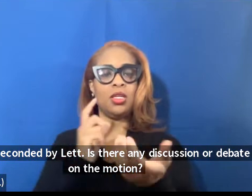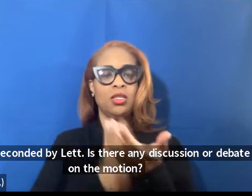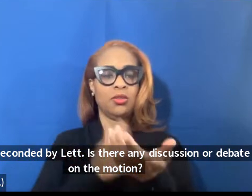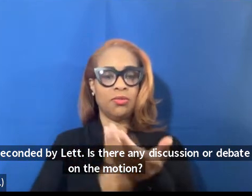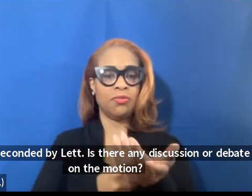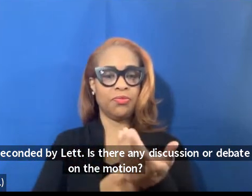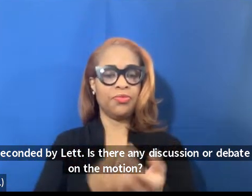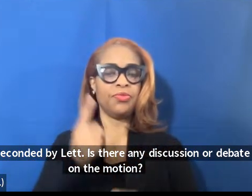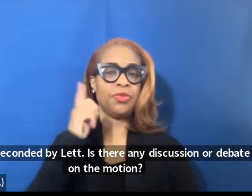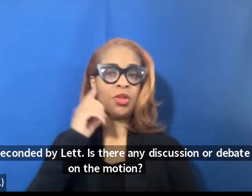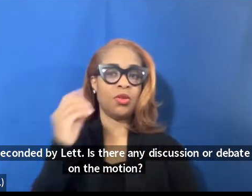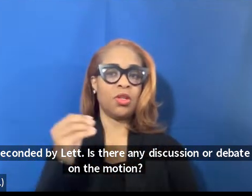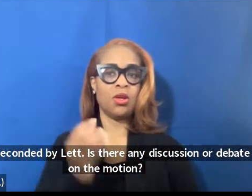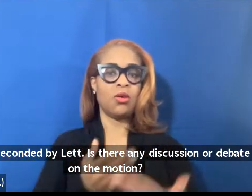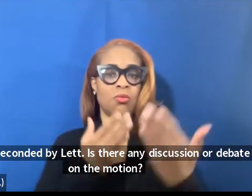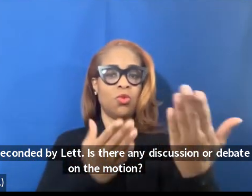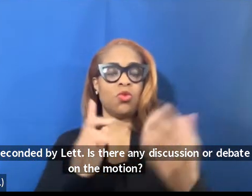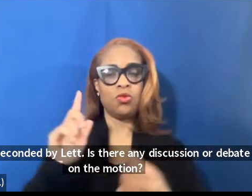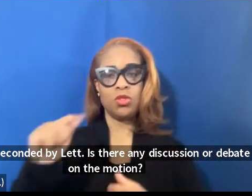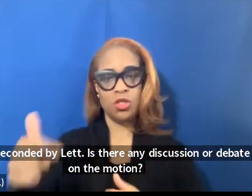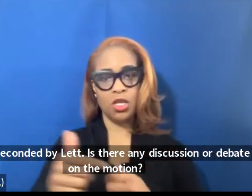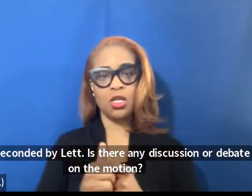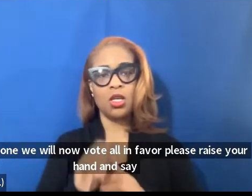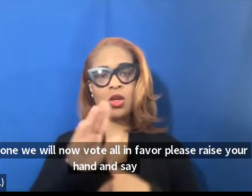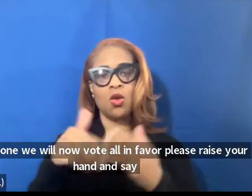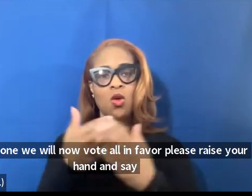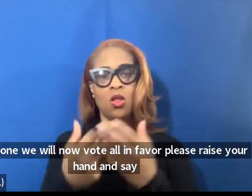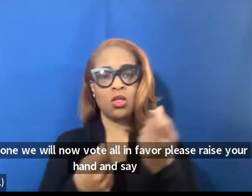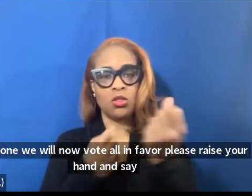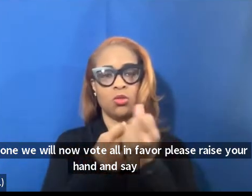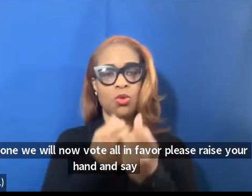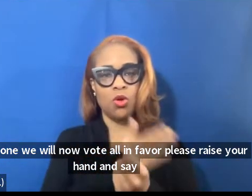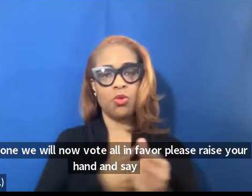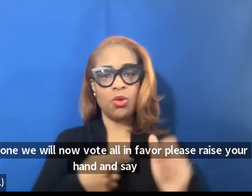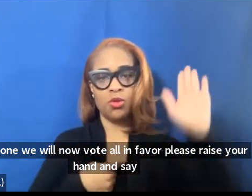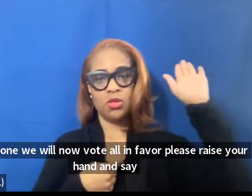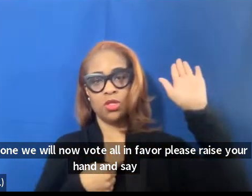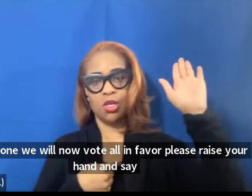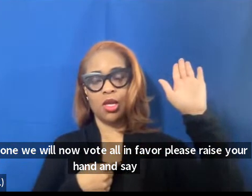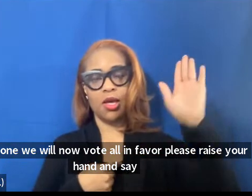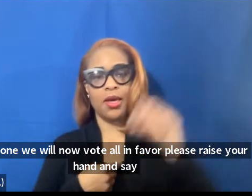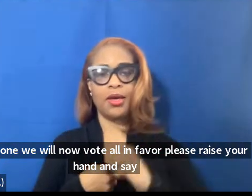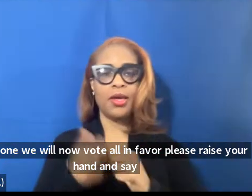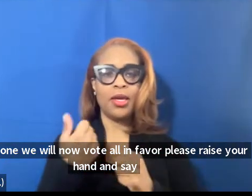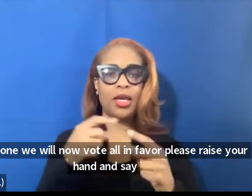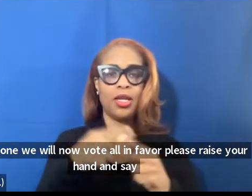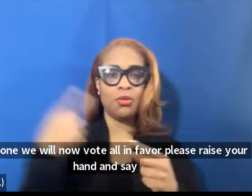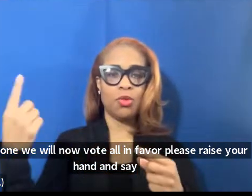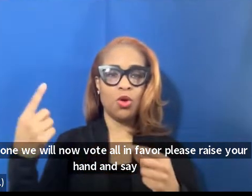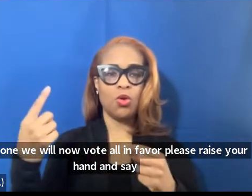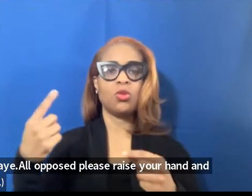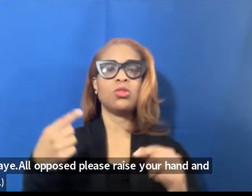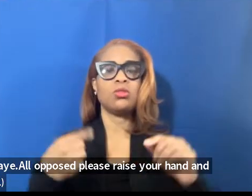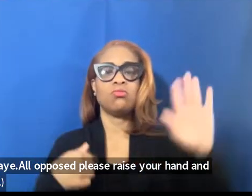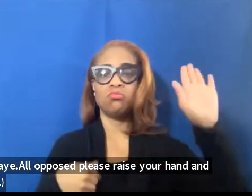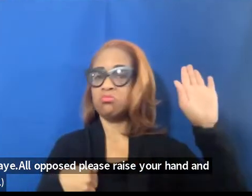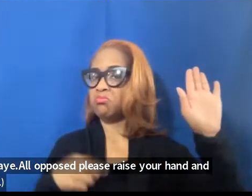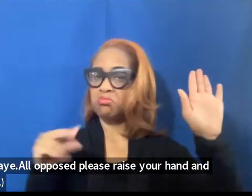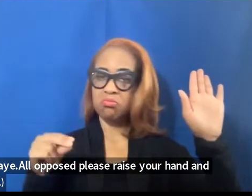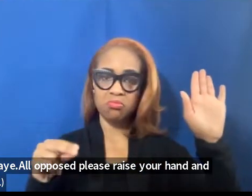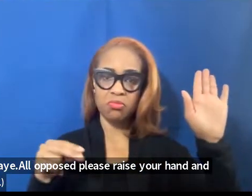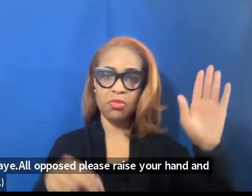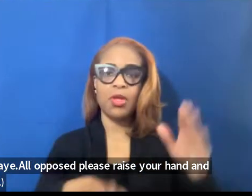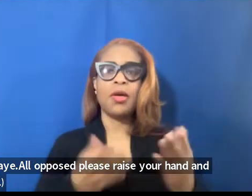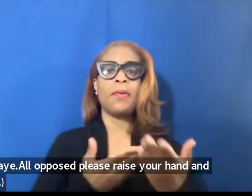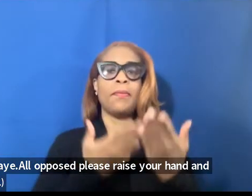seconded all in favor please raise your hand and say aye aye all opposed raise your hand and say nay the